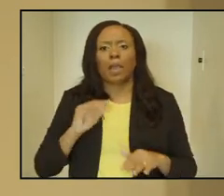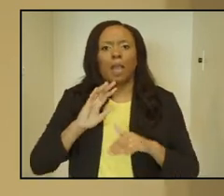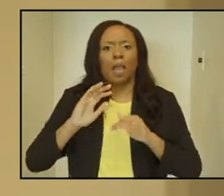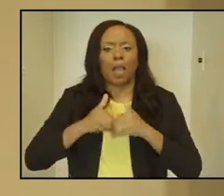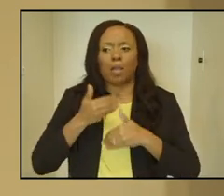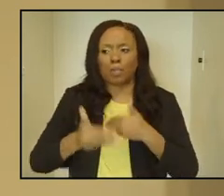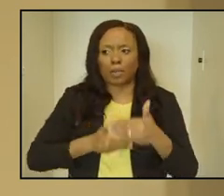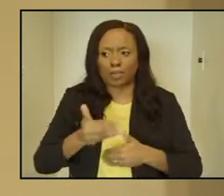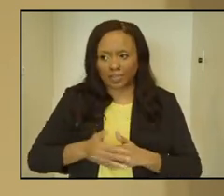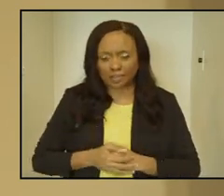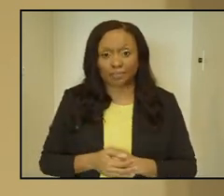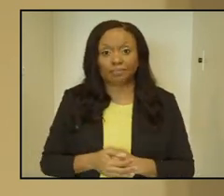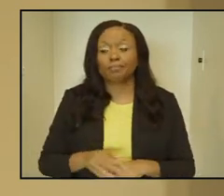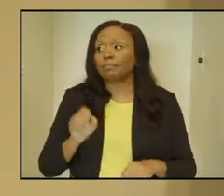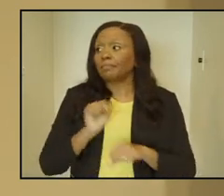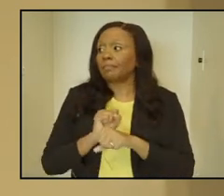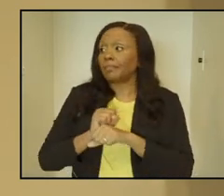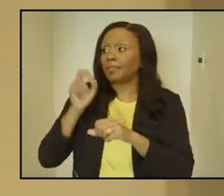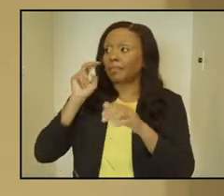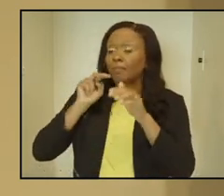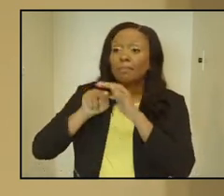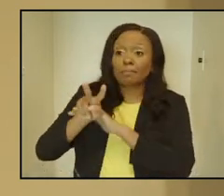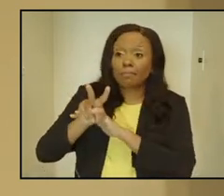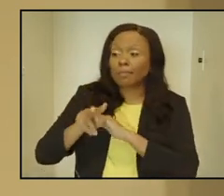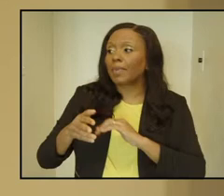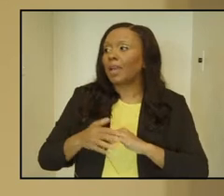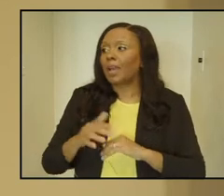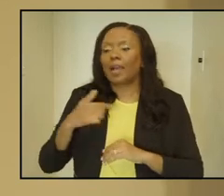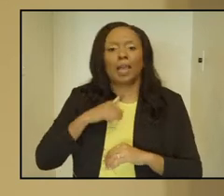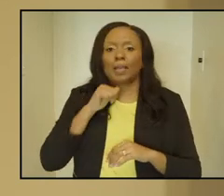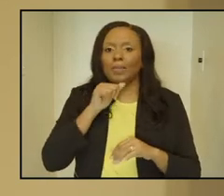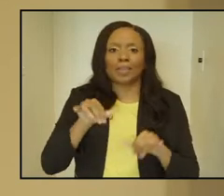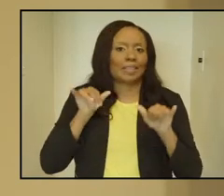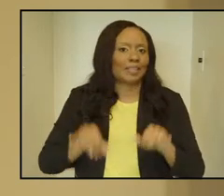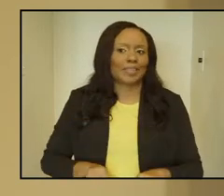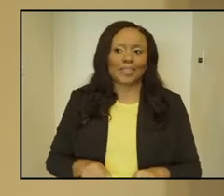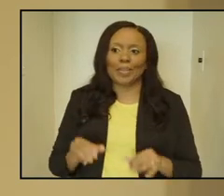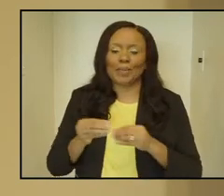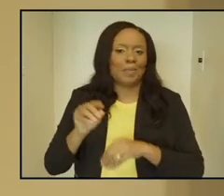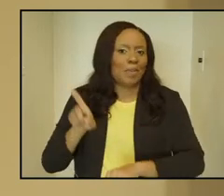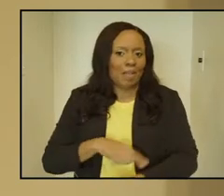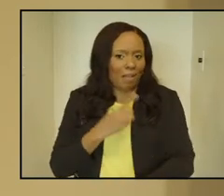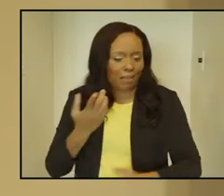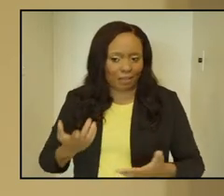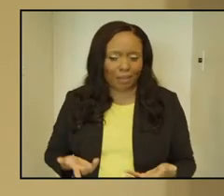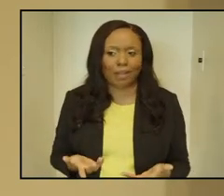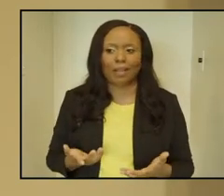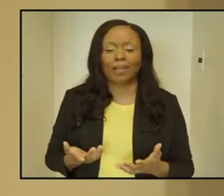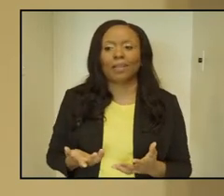work is ahead of us. I'm not going to keep you any longer this morning, but suffice it to say that